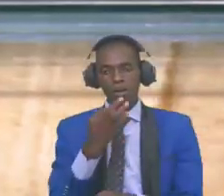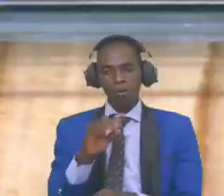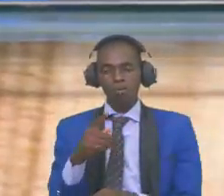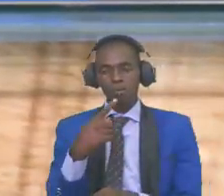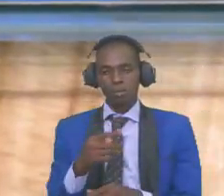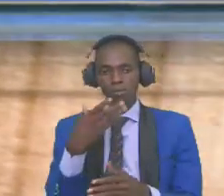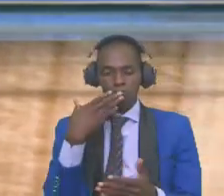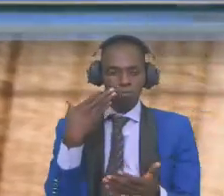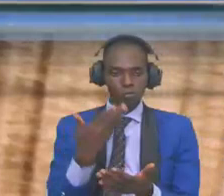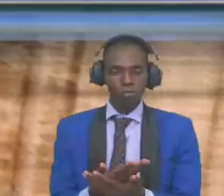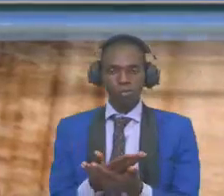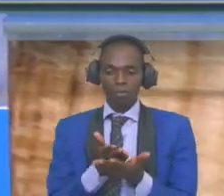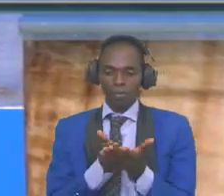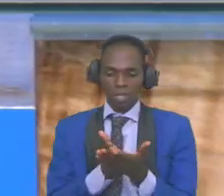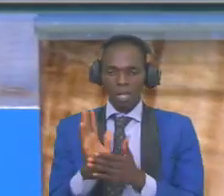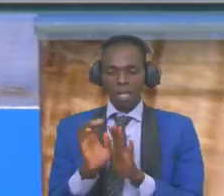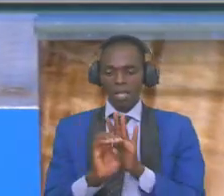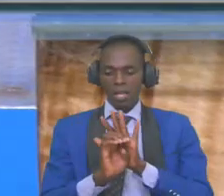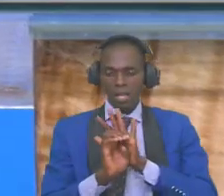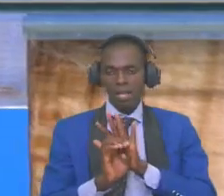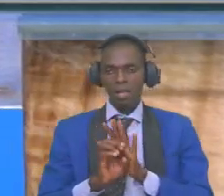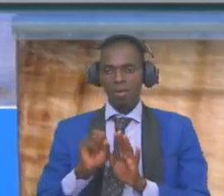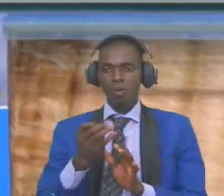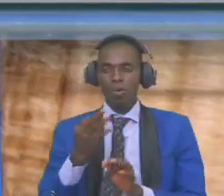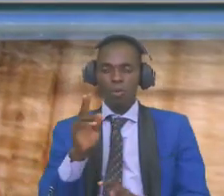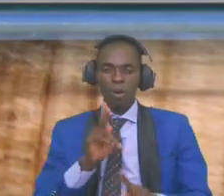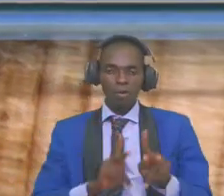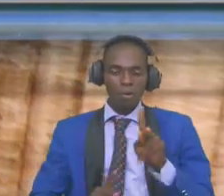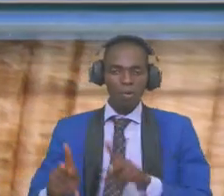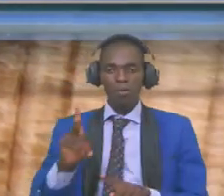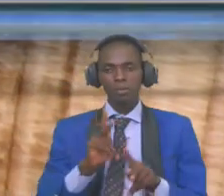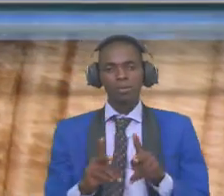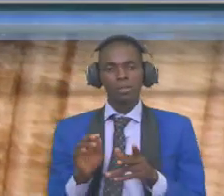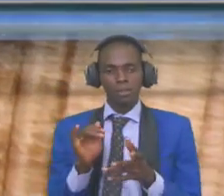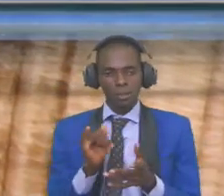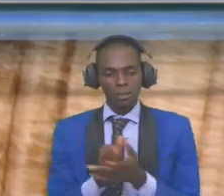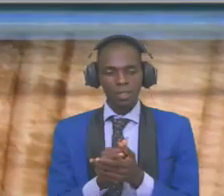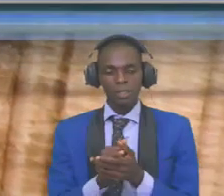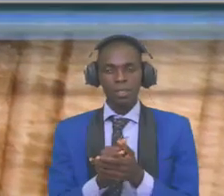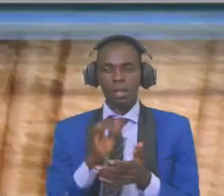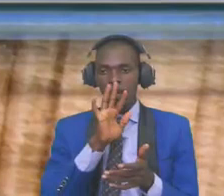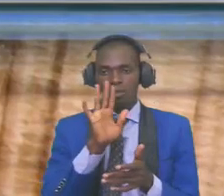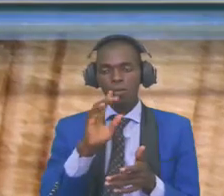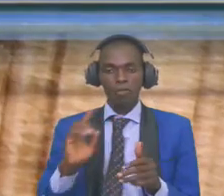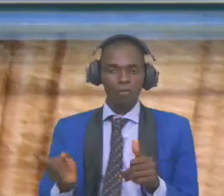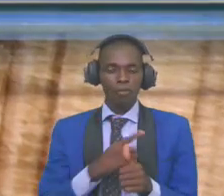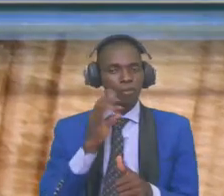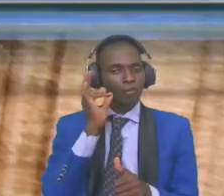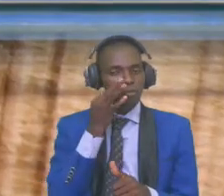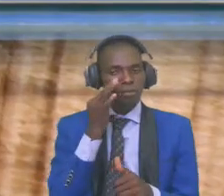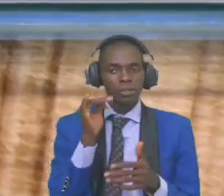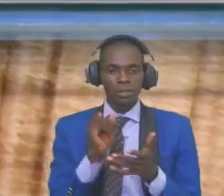bright examples of those false fruits that have addicted themselves to